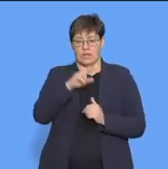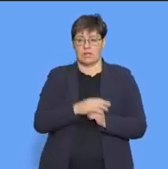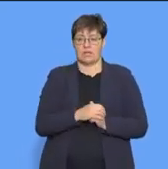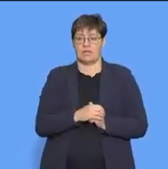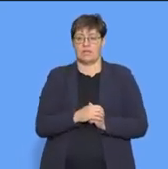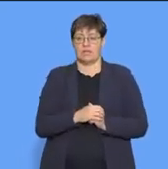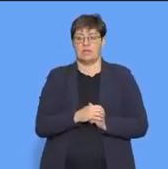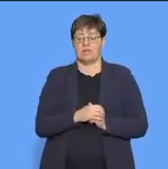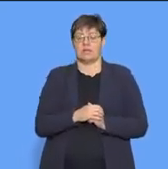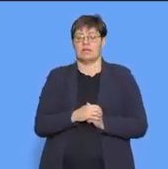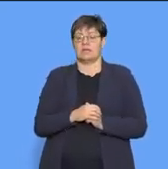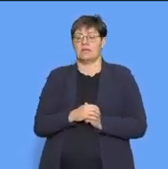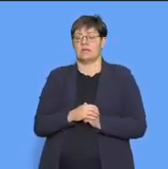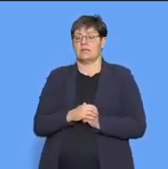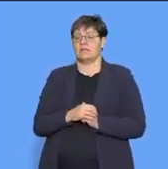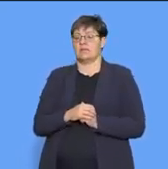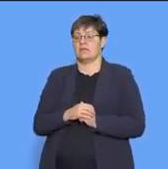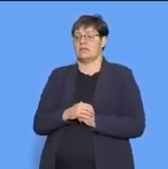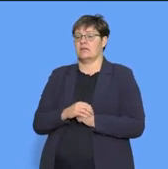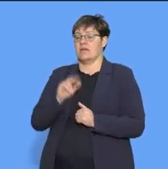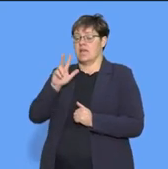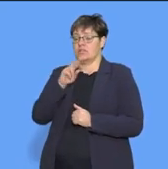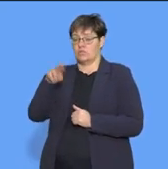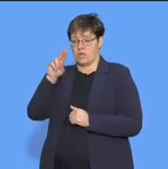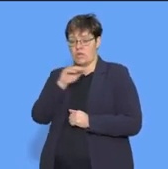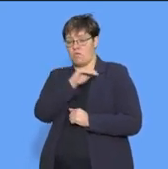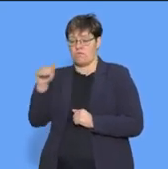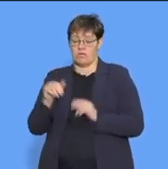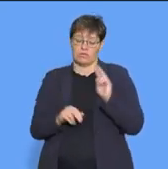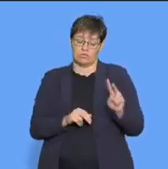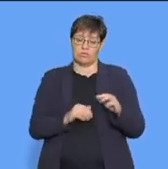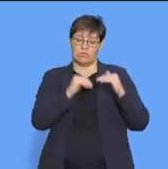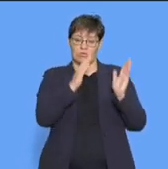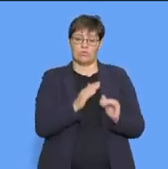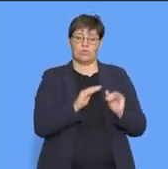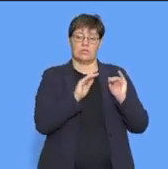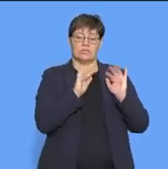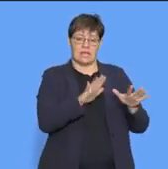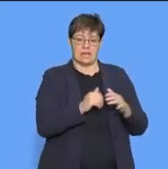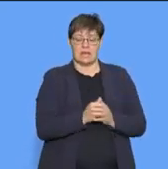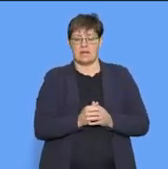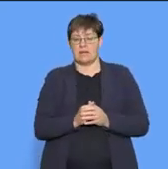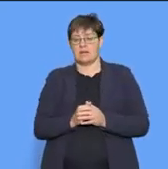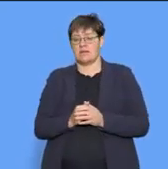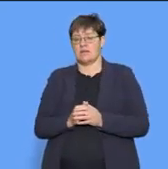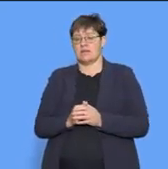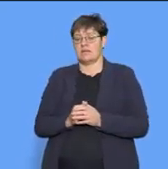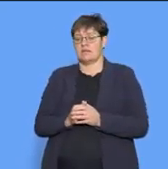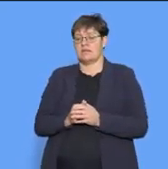12, and CD is equal to 8 times 2